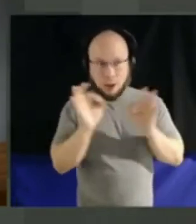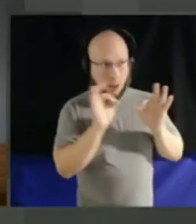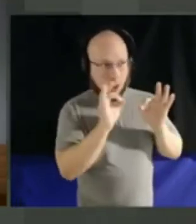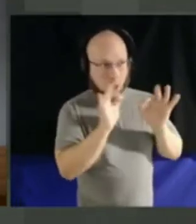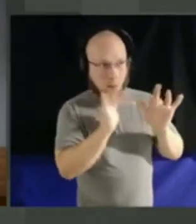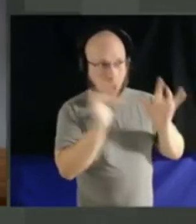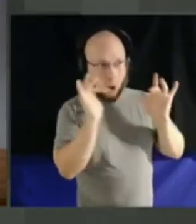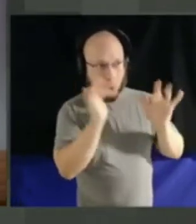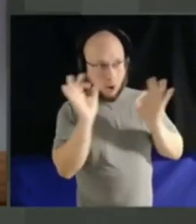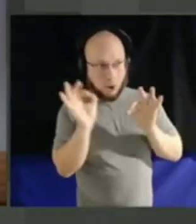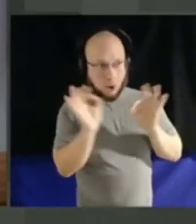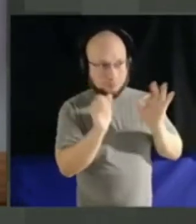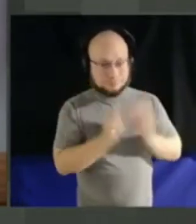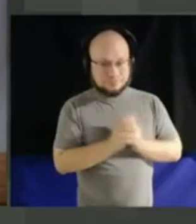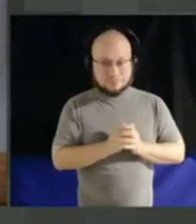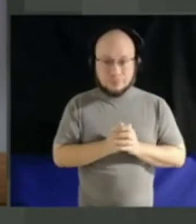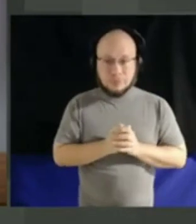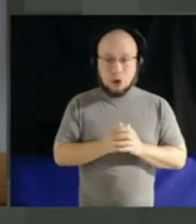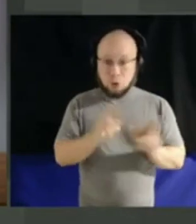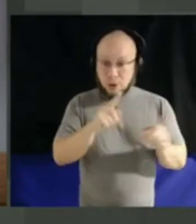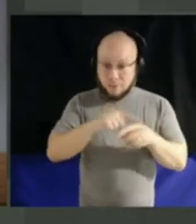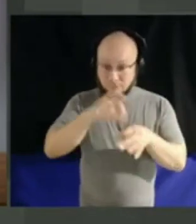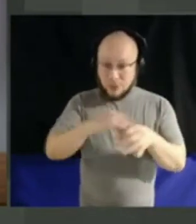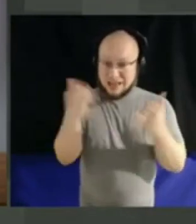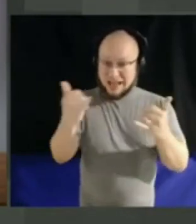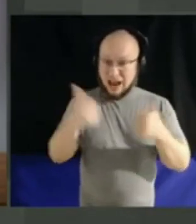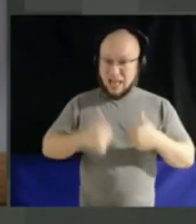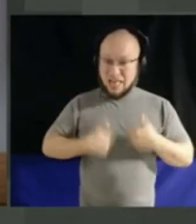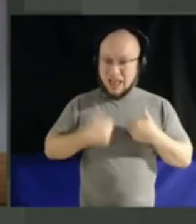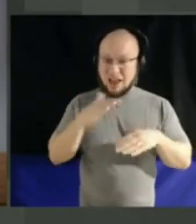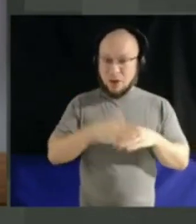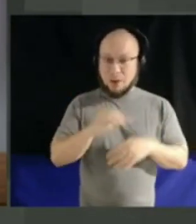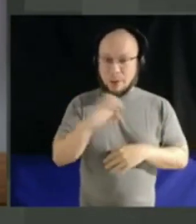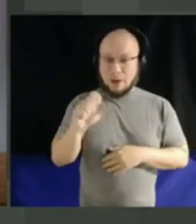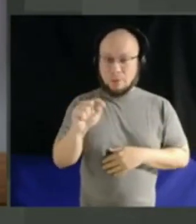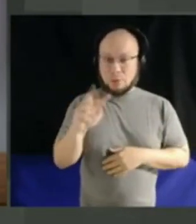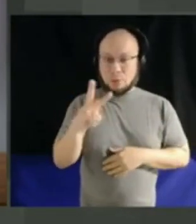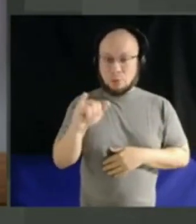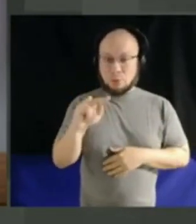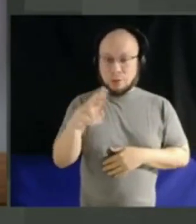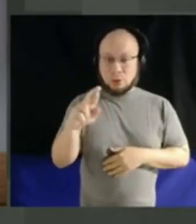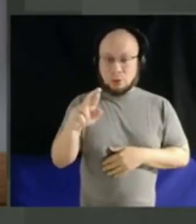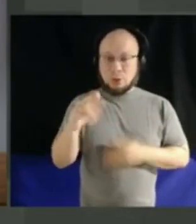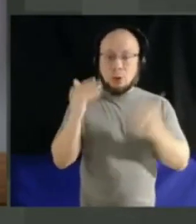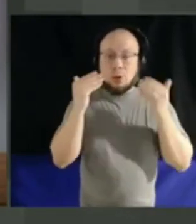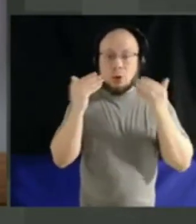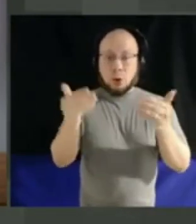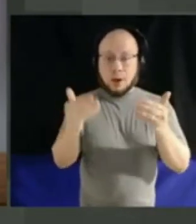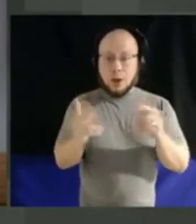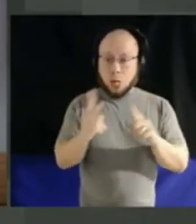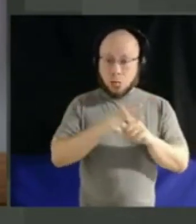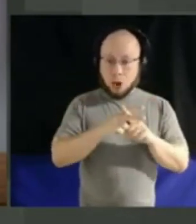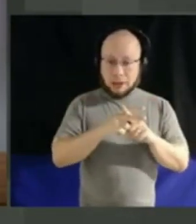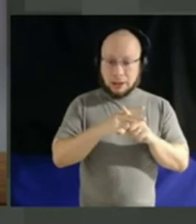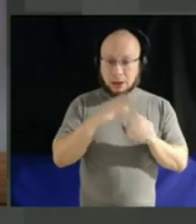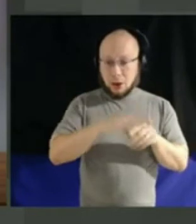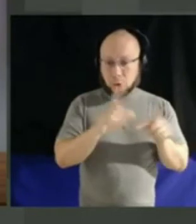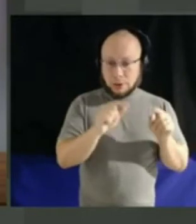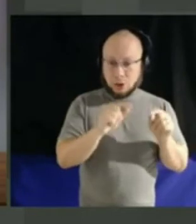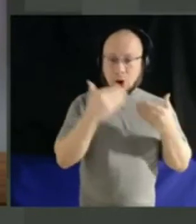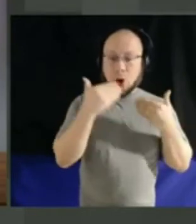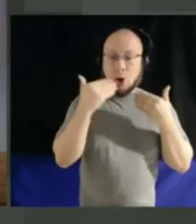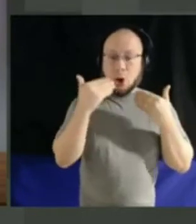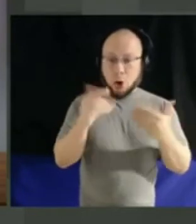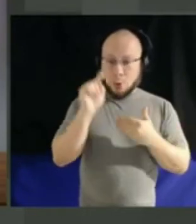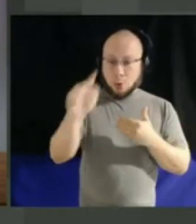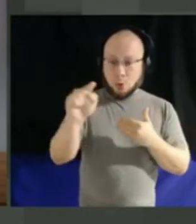first voting poll is now live on the Minecraft Twitter account. Make sure you're logged in, go to the poll right now, and click the mob